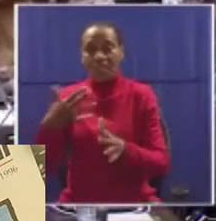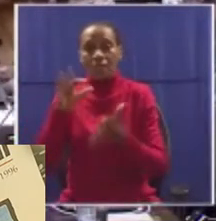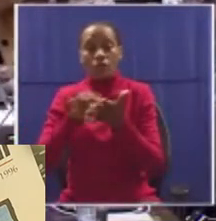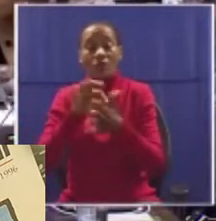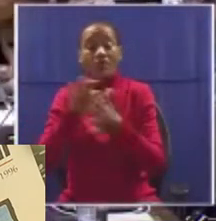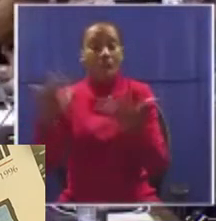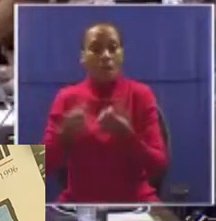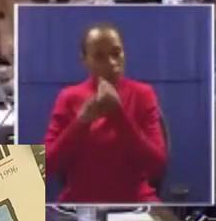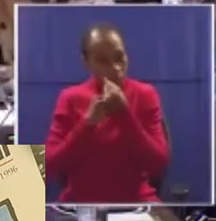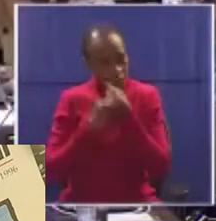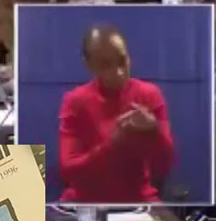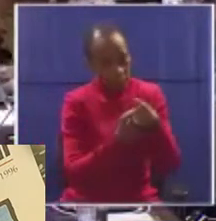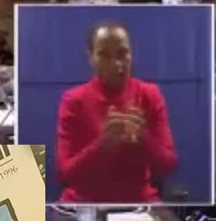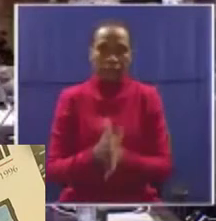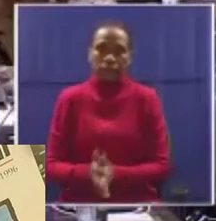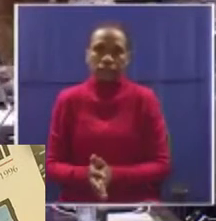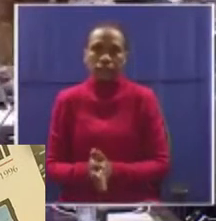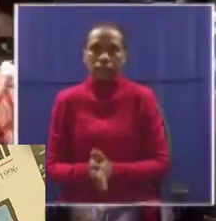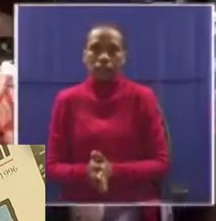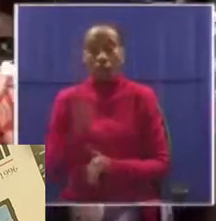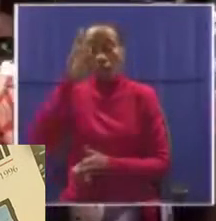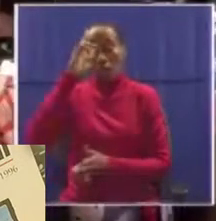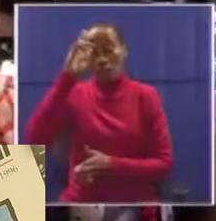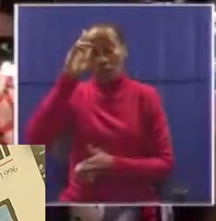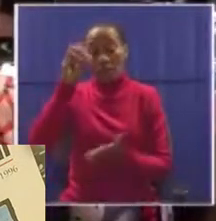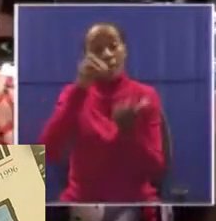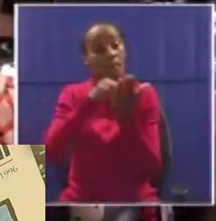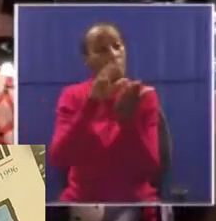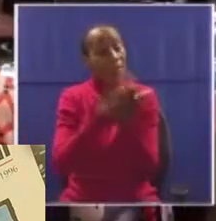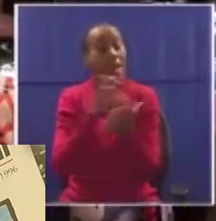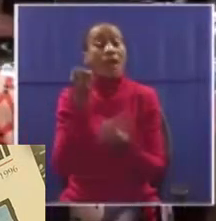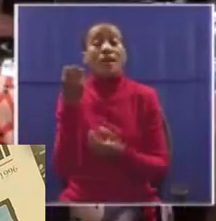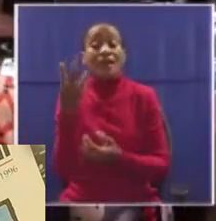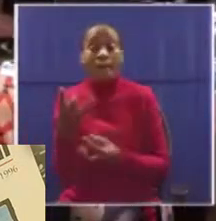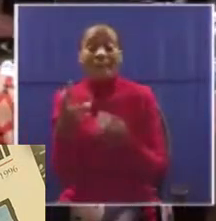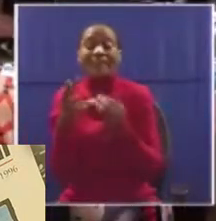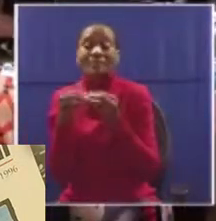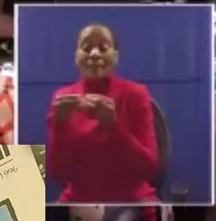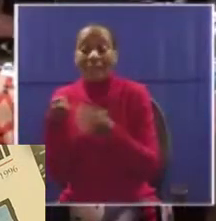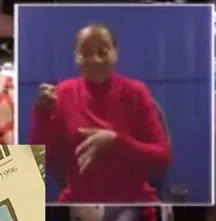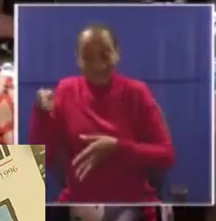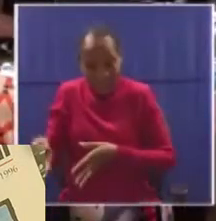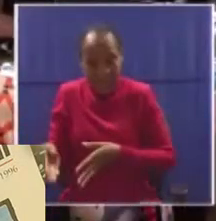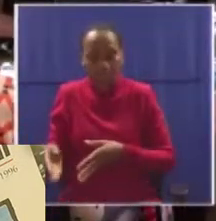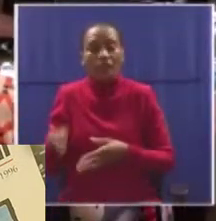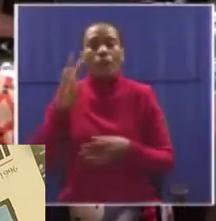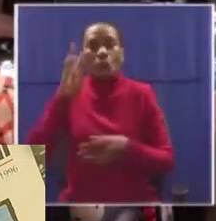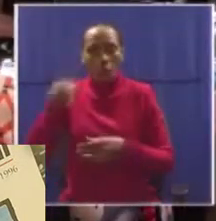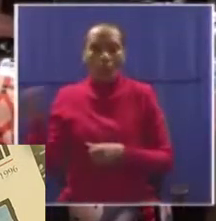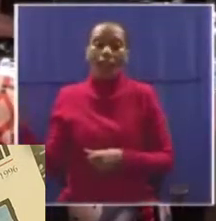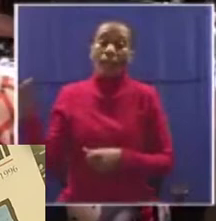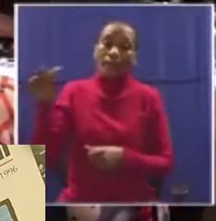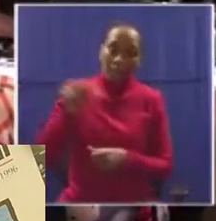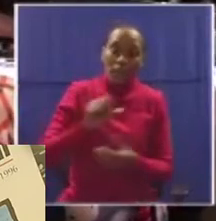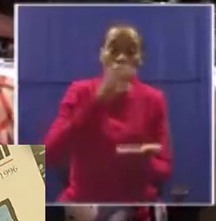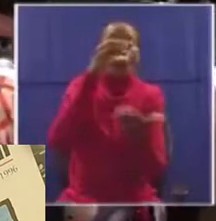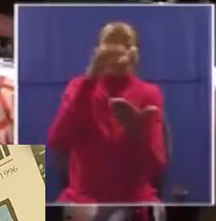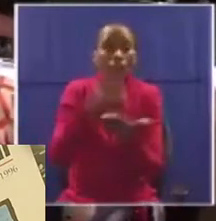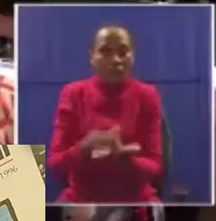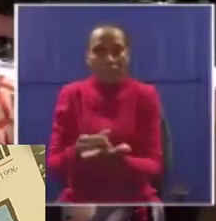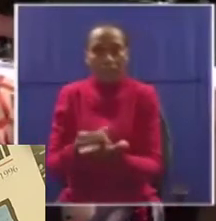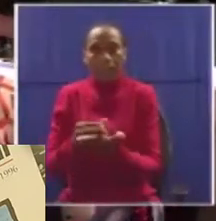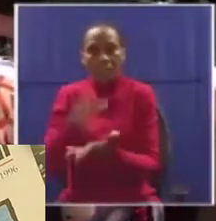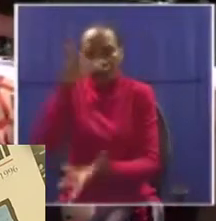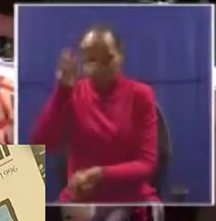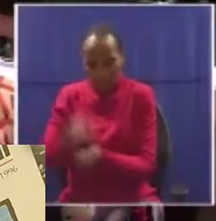favor remember we just recording the number of your members present and we will come to the confirmation of the